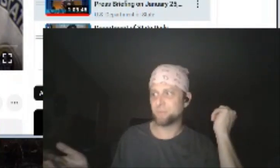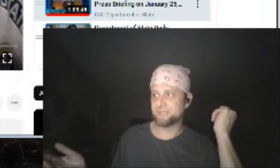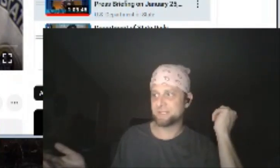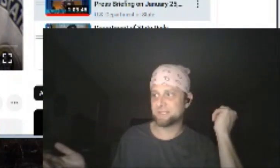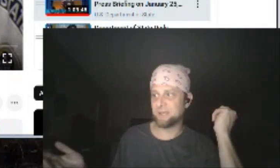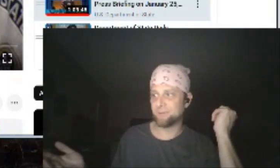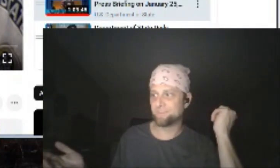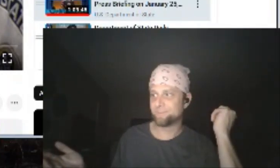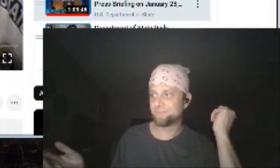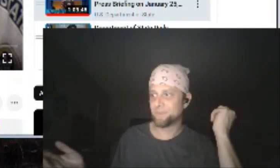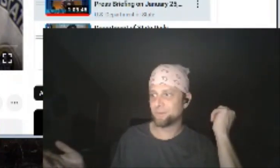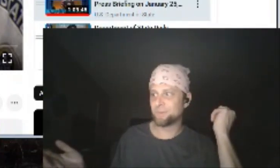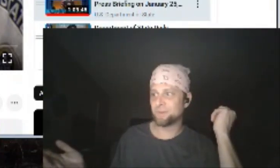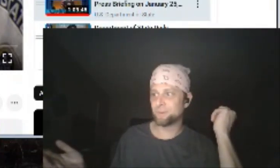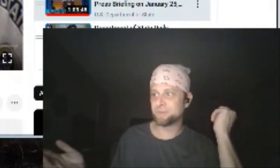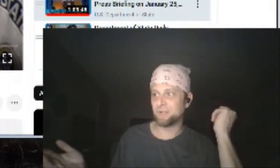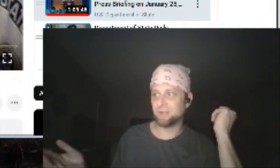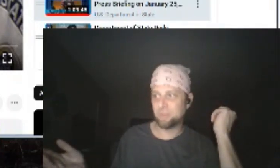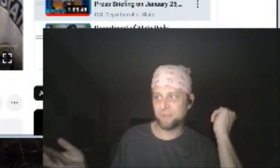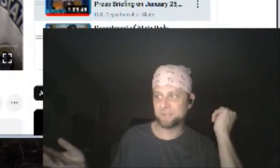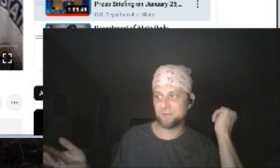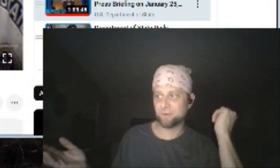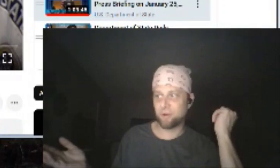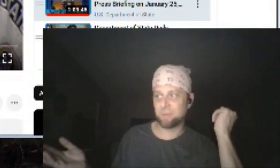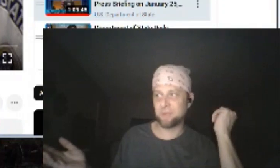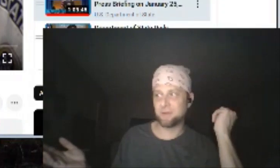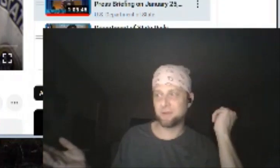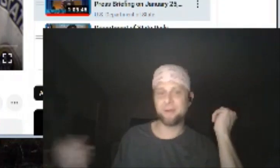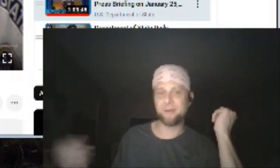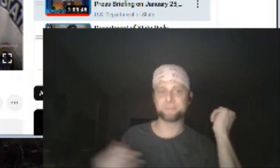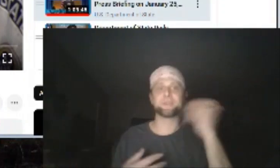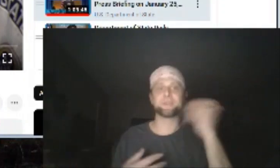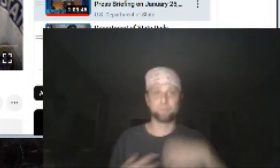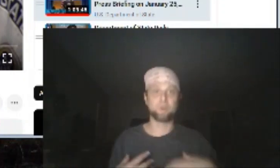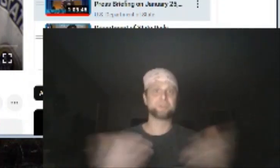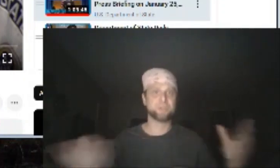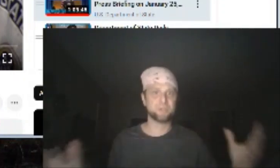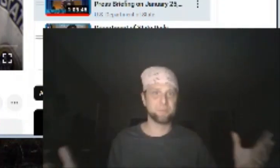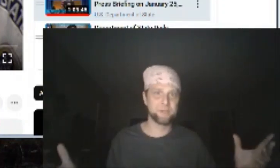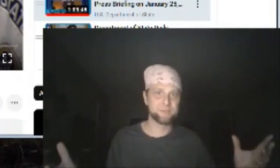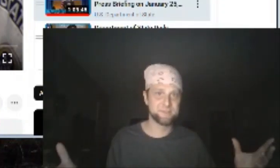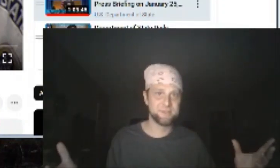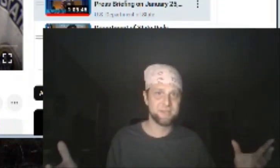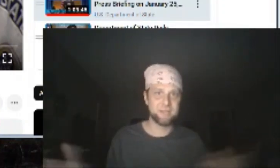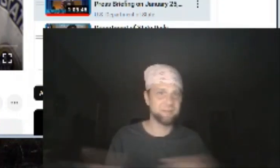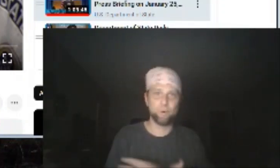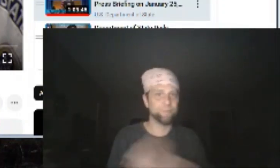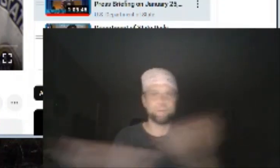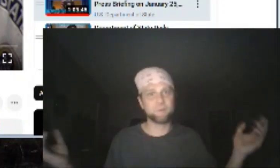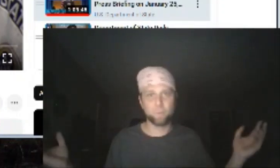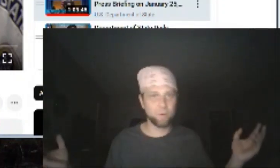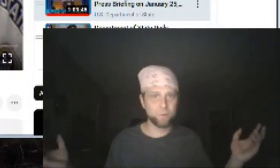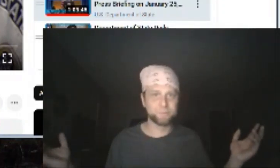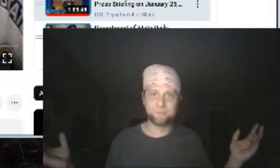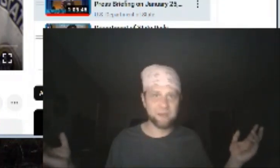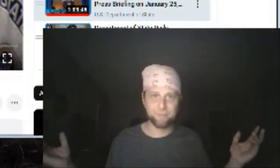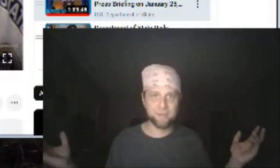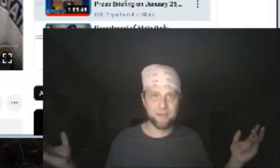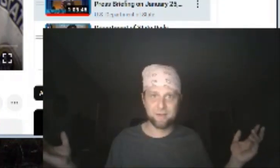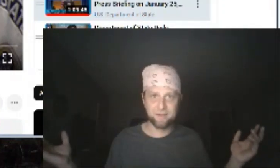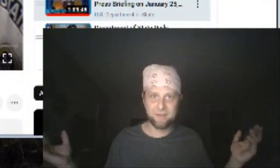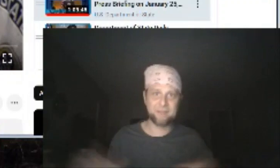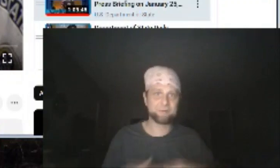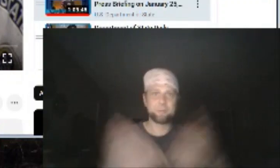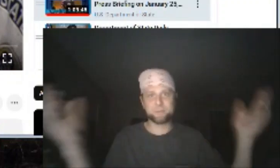that 2016 when there was an Olympics in Crimea, and that was like the Russian Olympics, and the whole fucking world was fine with